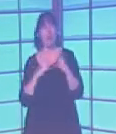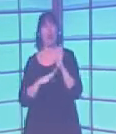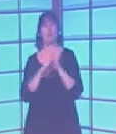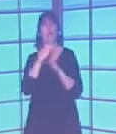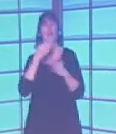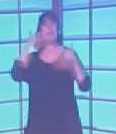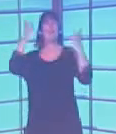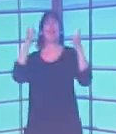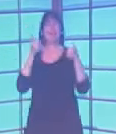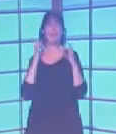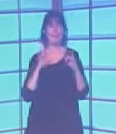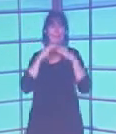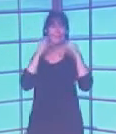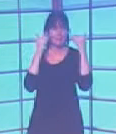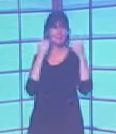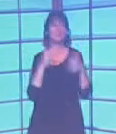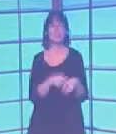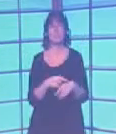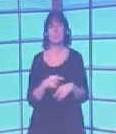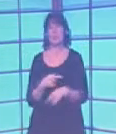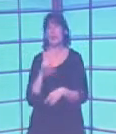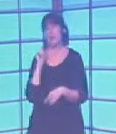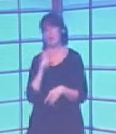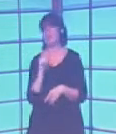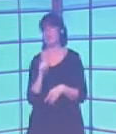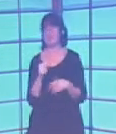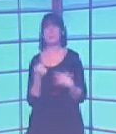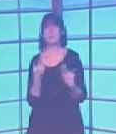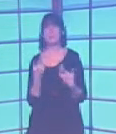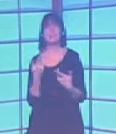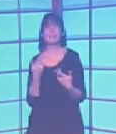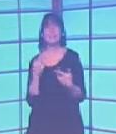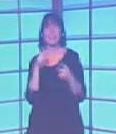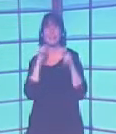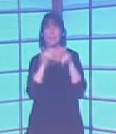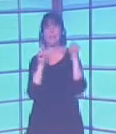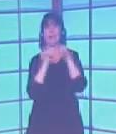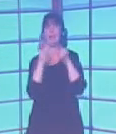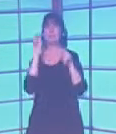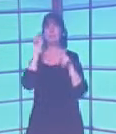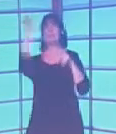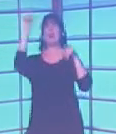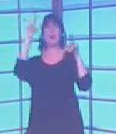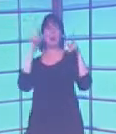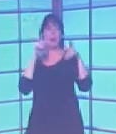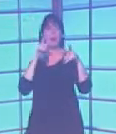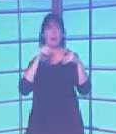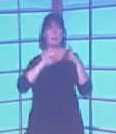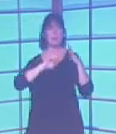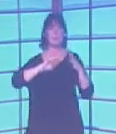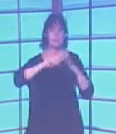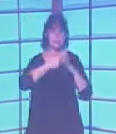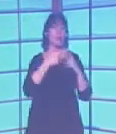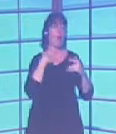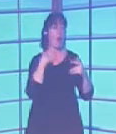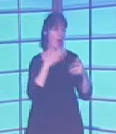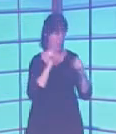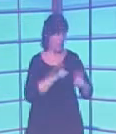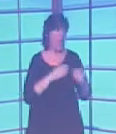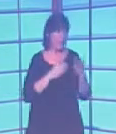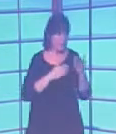at particular clubs. Although this is very much the start of the journey for many clubs in terms of ensuring they are fully